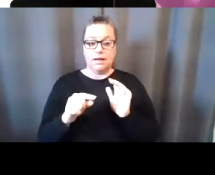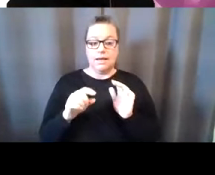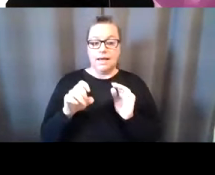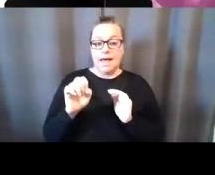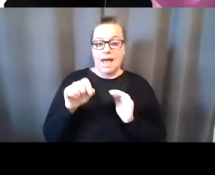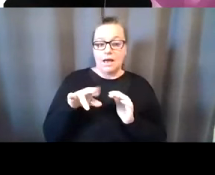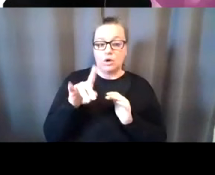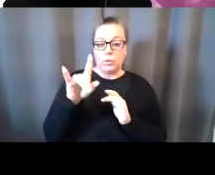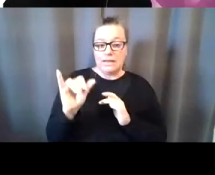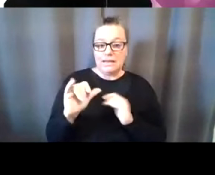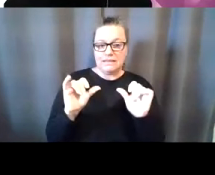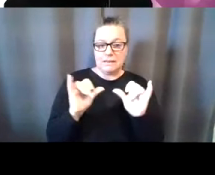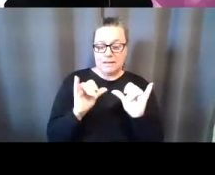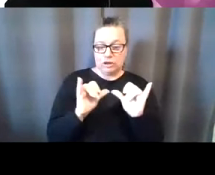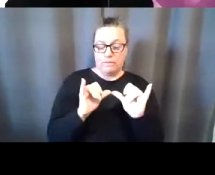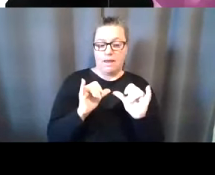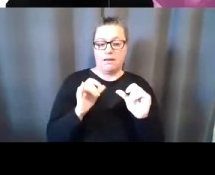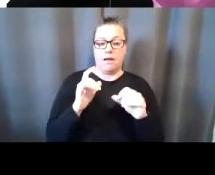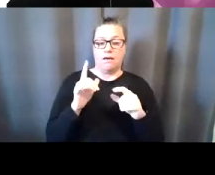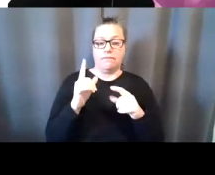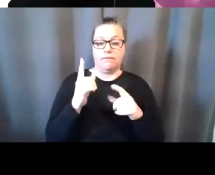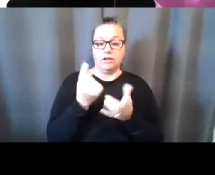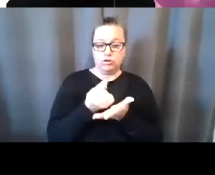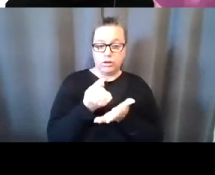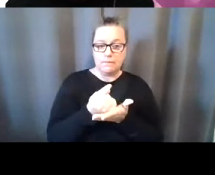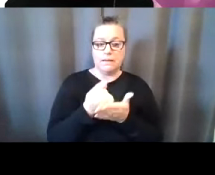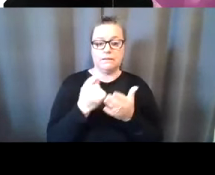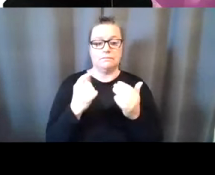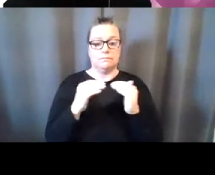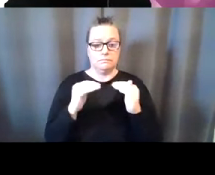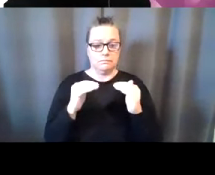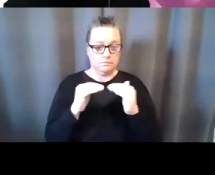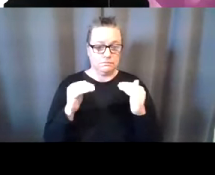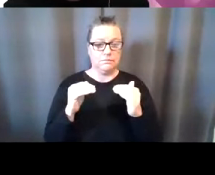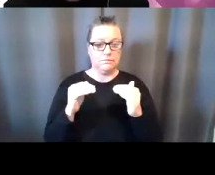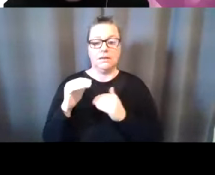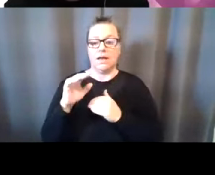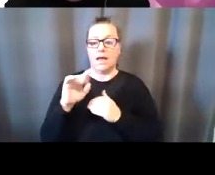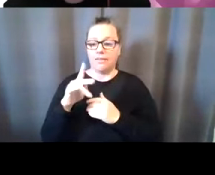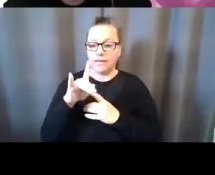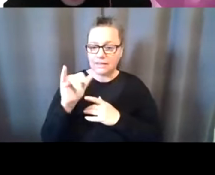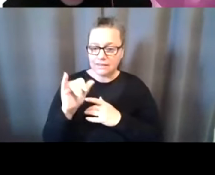treatment and opportunities and outcomes across race, ethnicity, gender, social